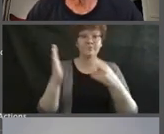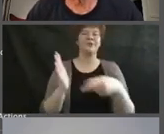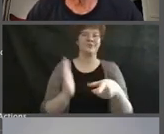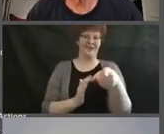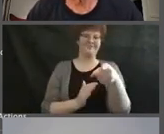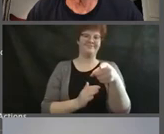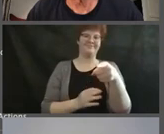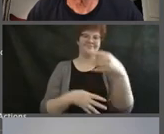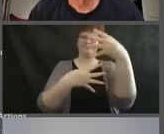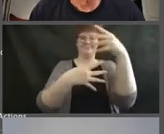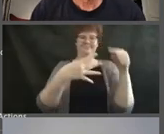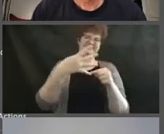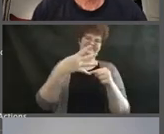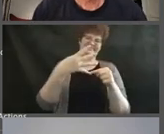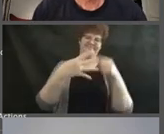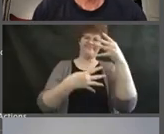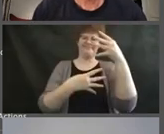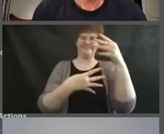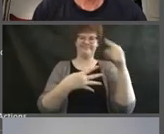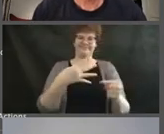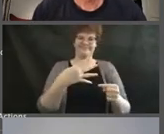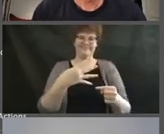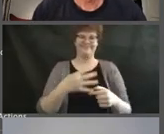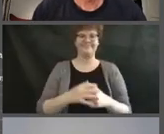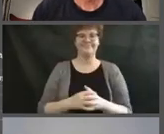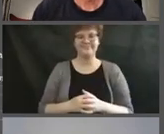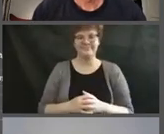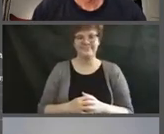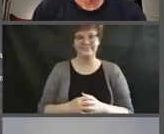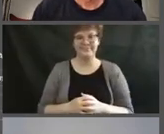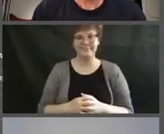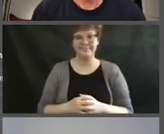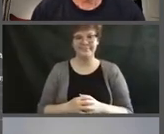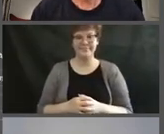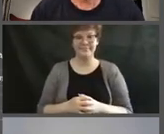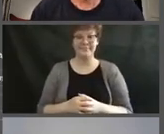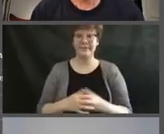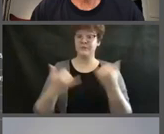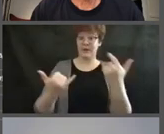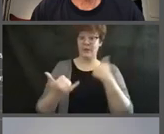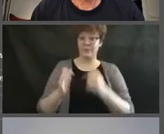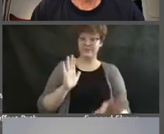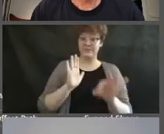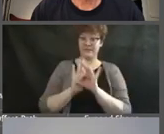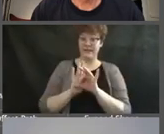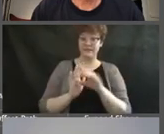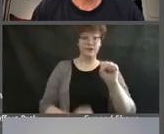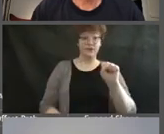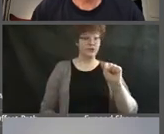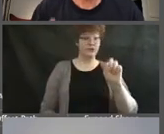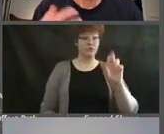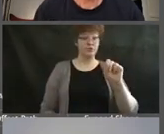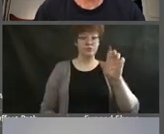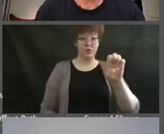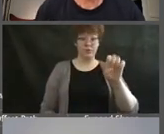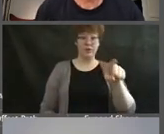tree right down here. So now I'll go ahead and I'll select the stroke and I'll apply the tree to it and watch what happens.